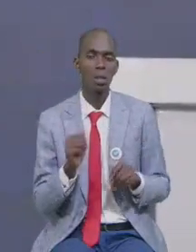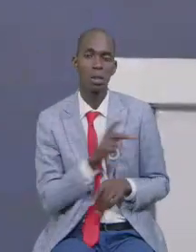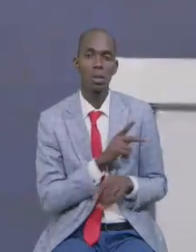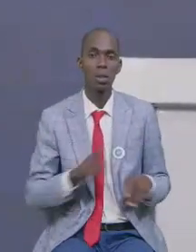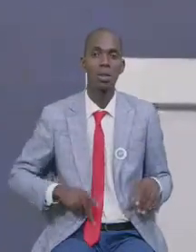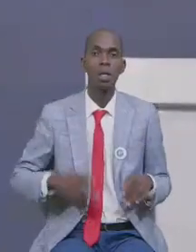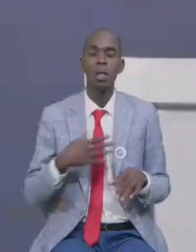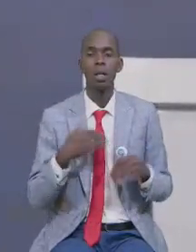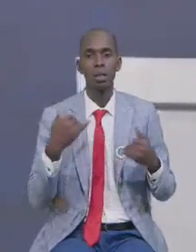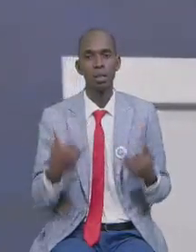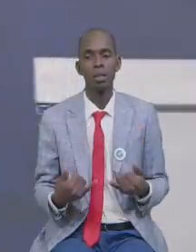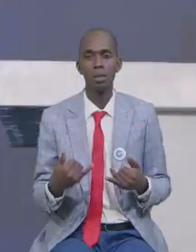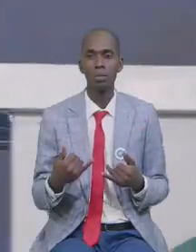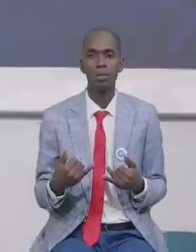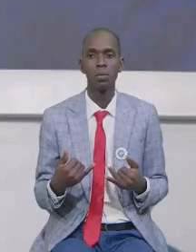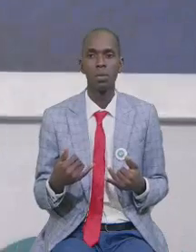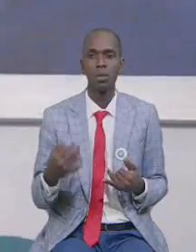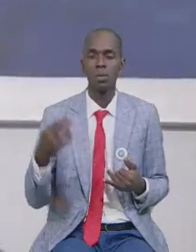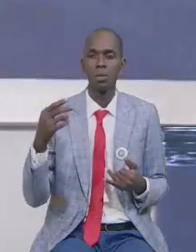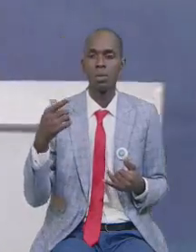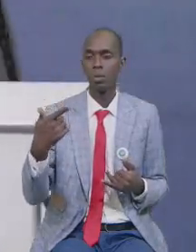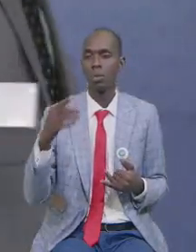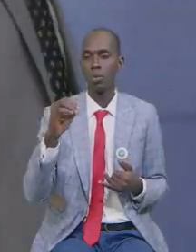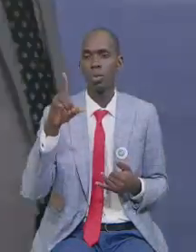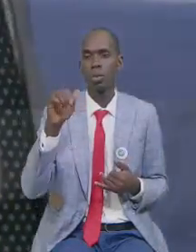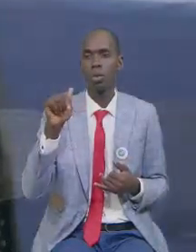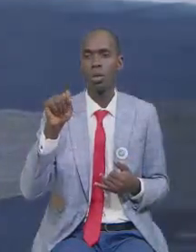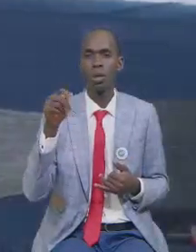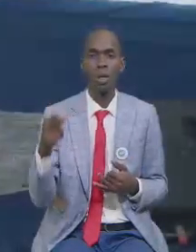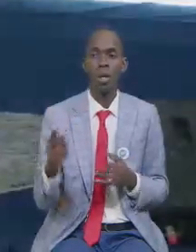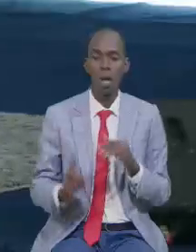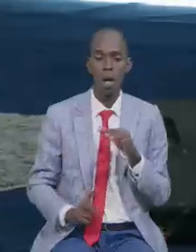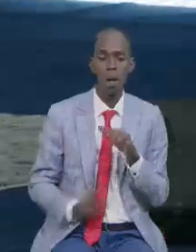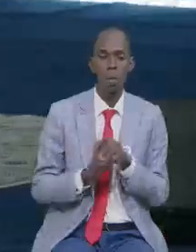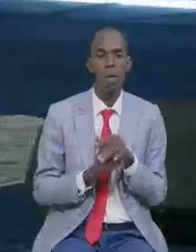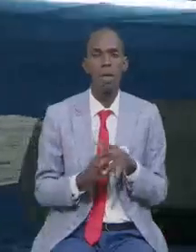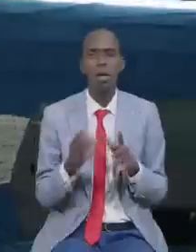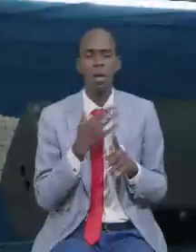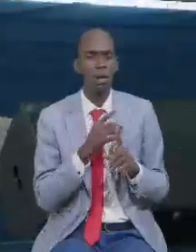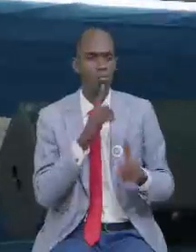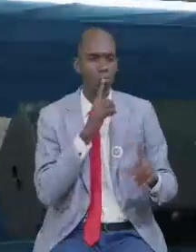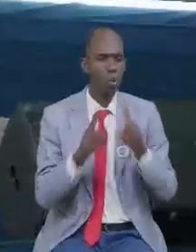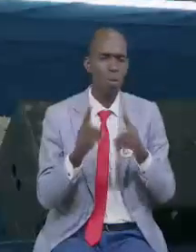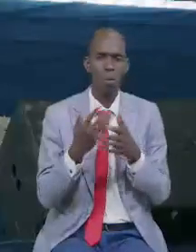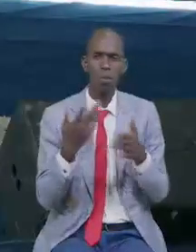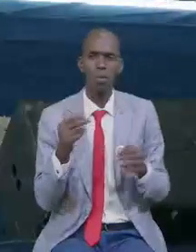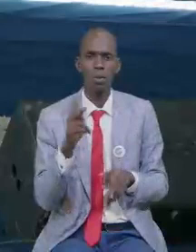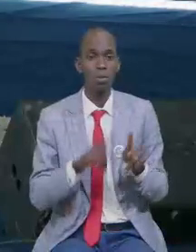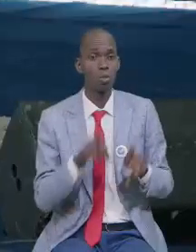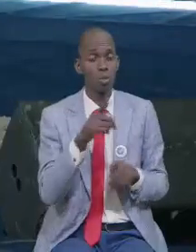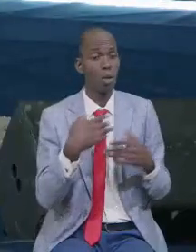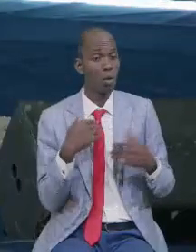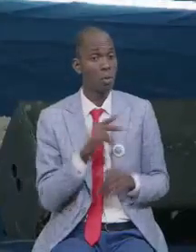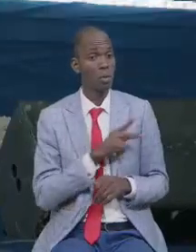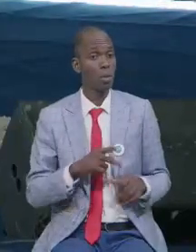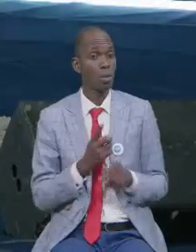Goliath came. And as Goliath came and he spoke before the people, you have a king, not so.